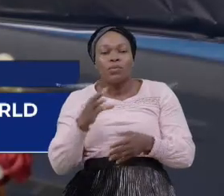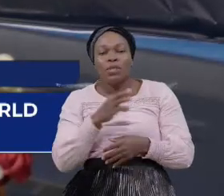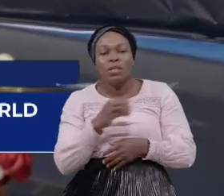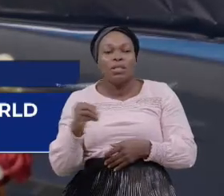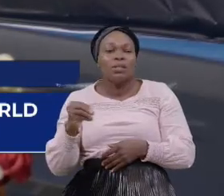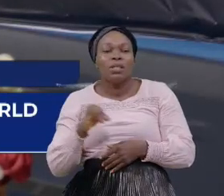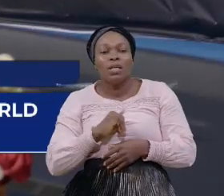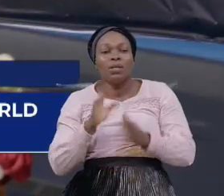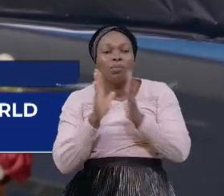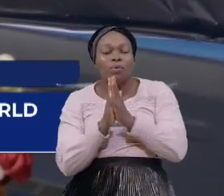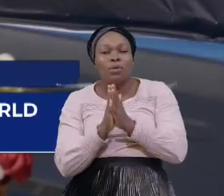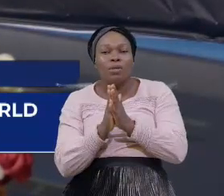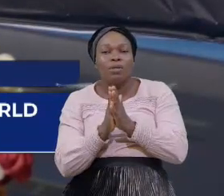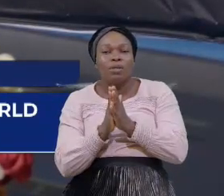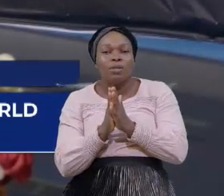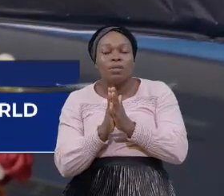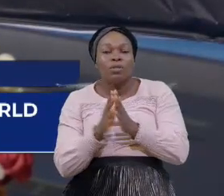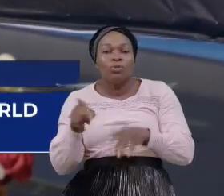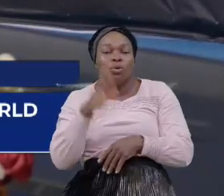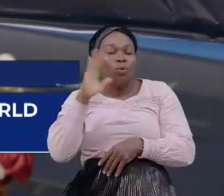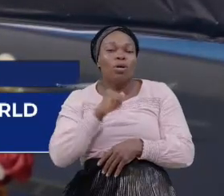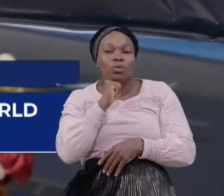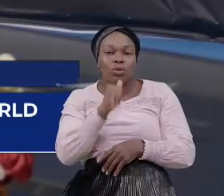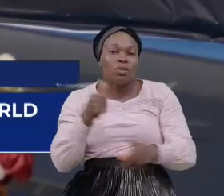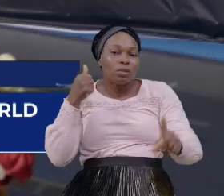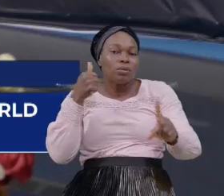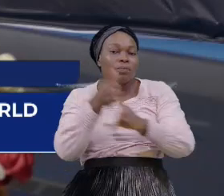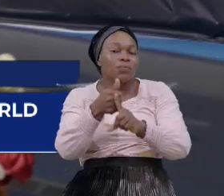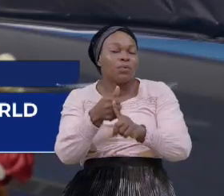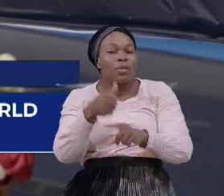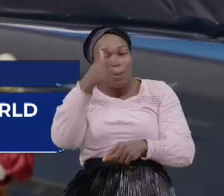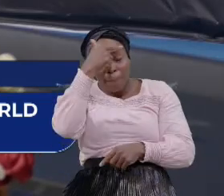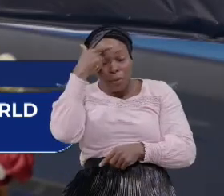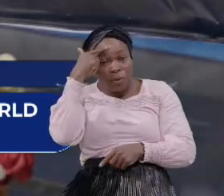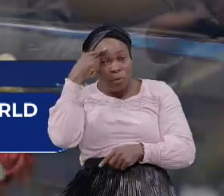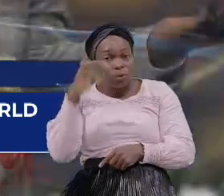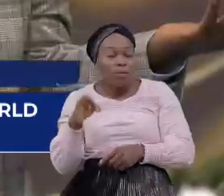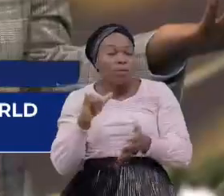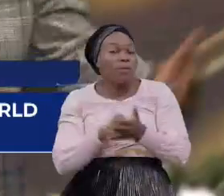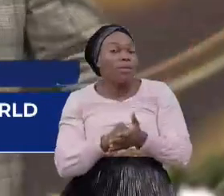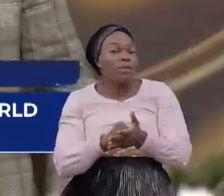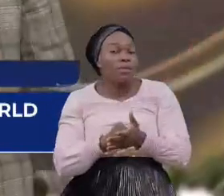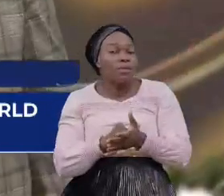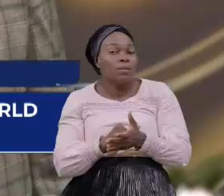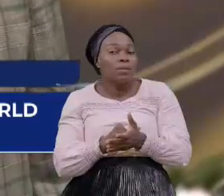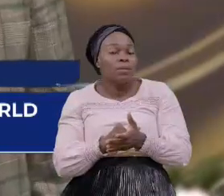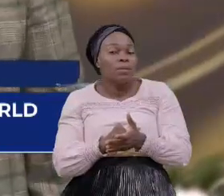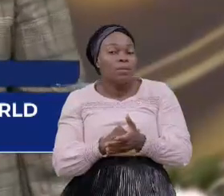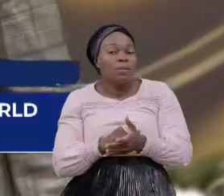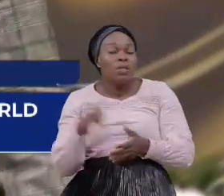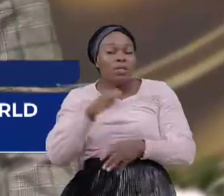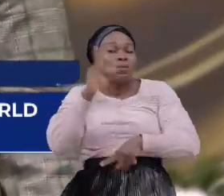were going to drown. They were going to perish. Because of that, they couldn't eat.